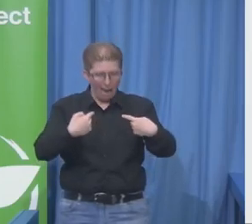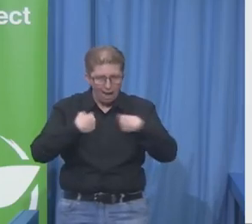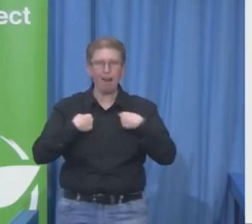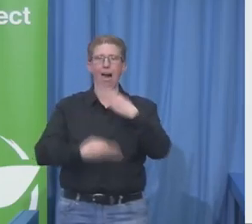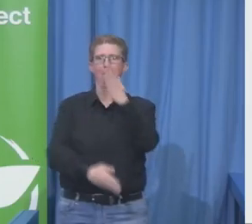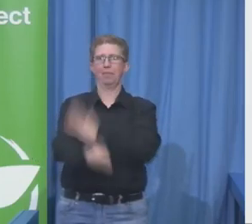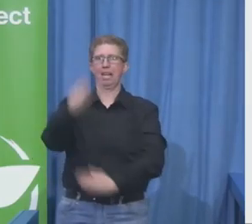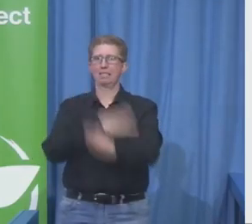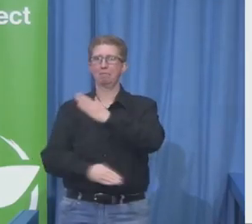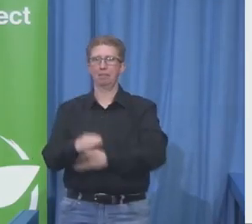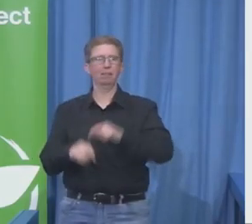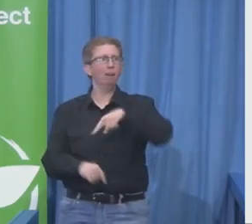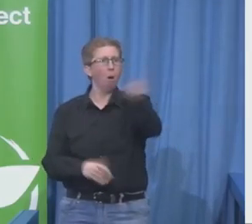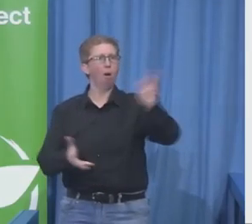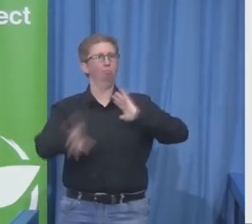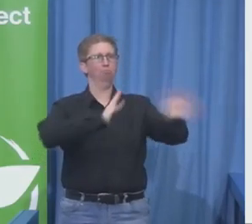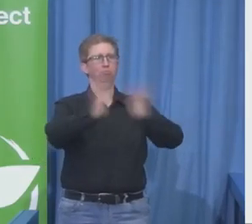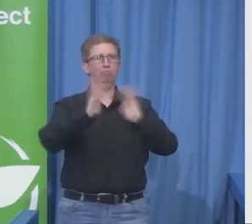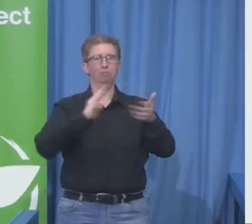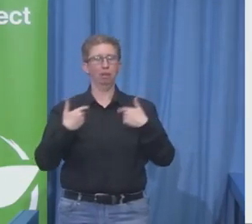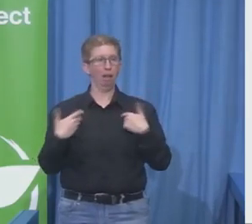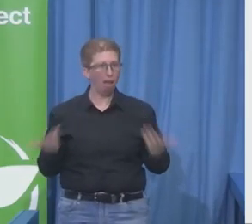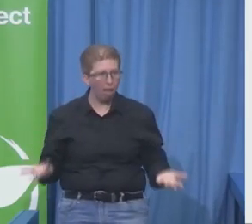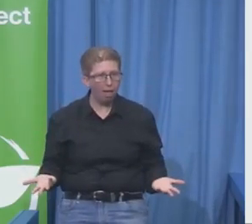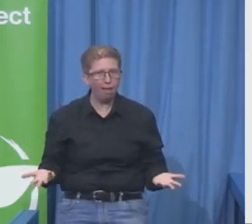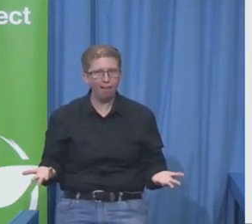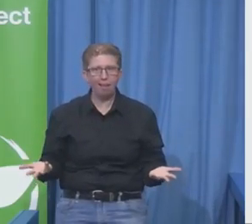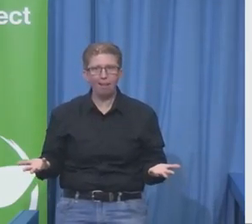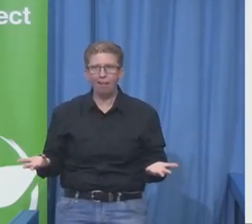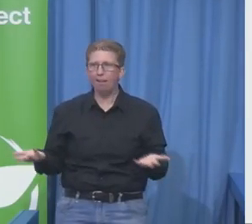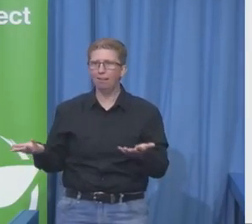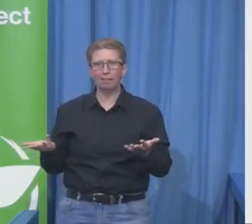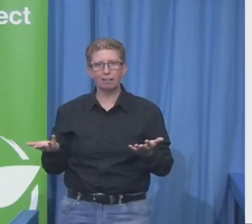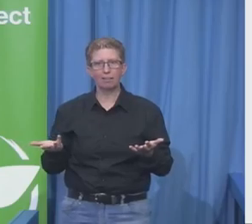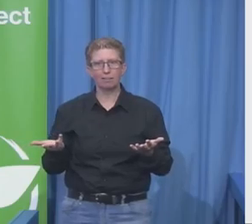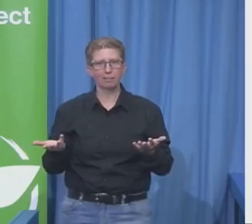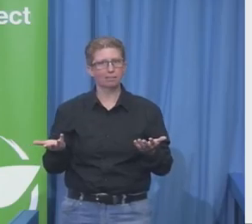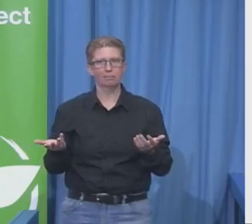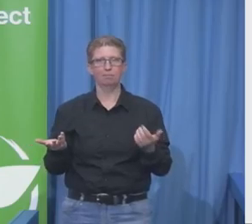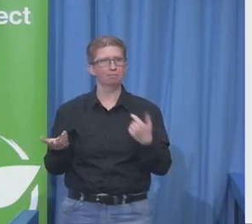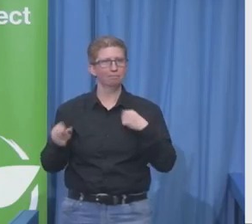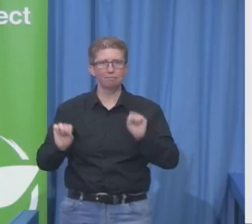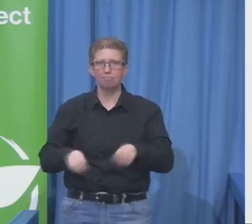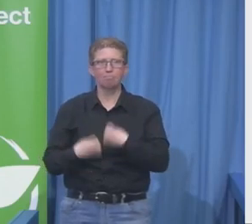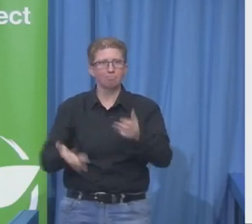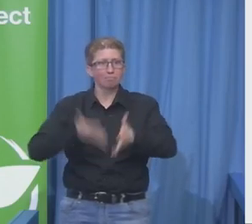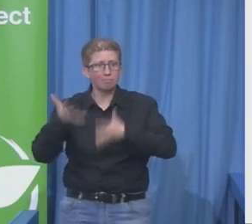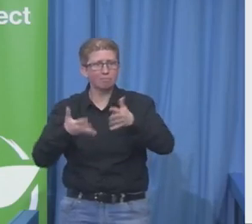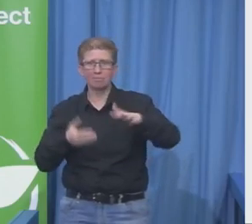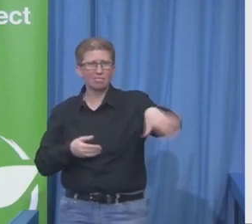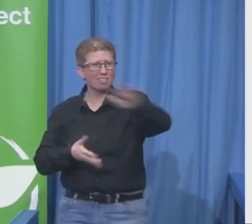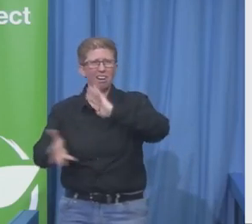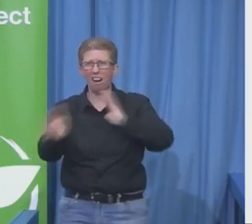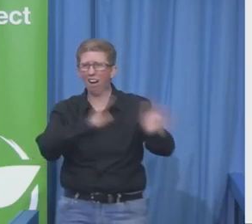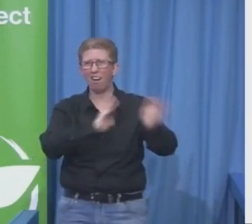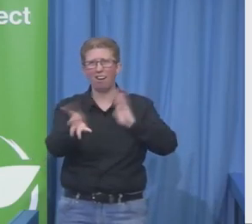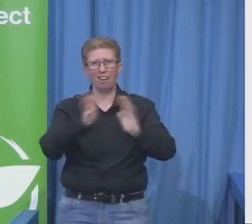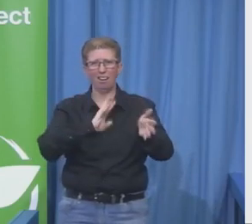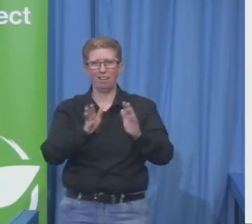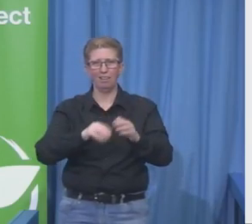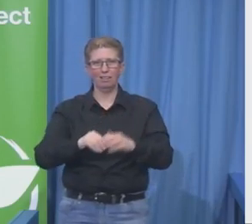really perfecting their sign language skills. So inspired by this experience like